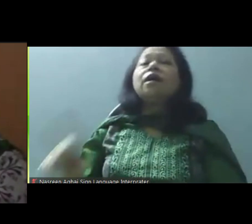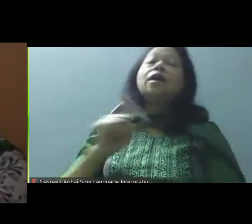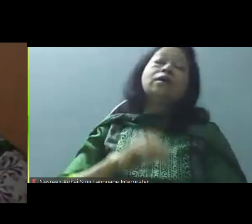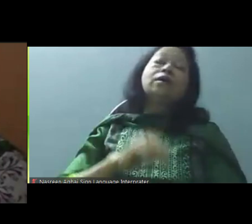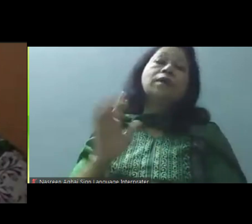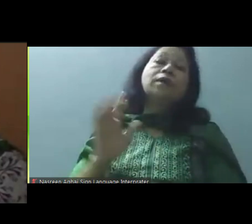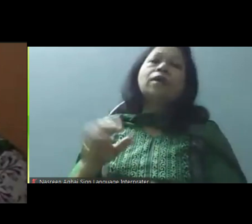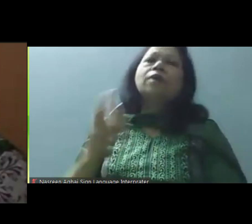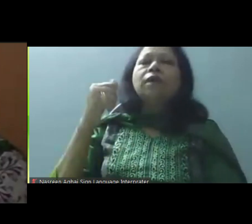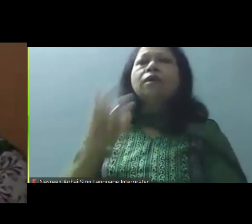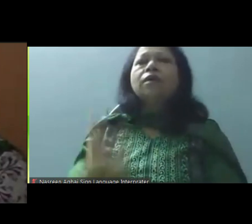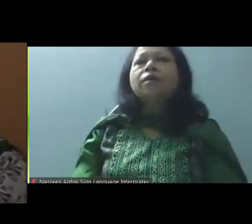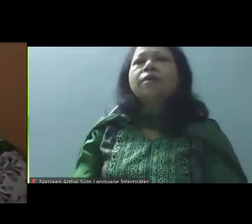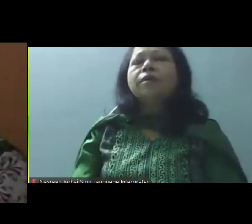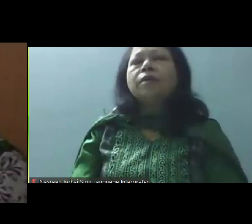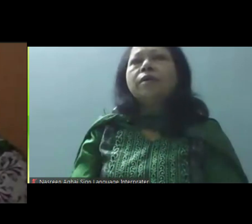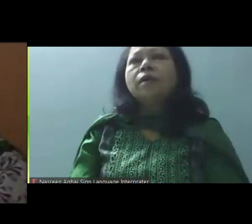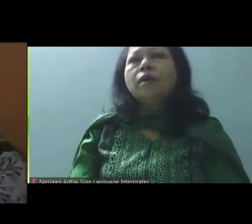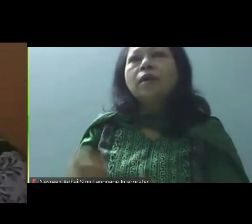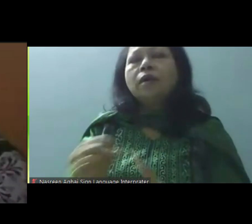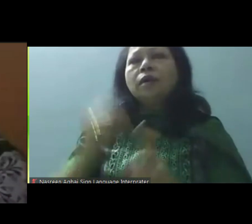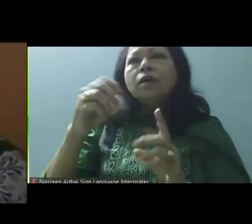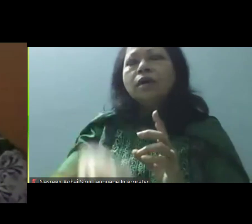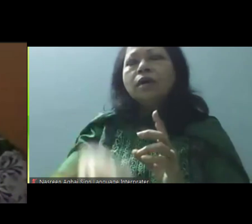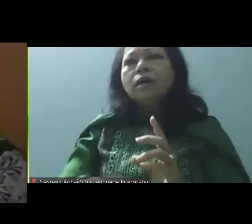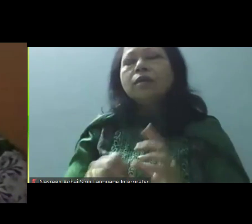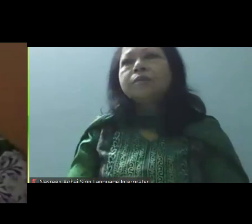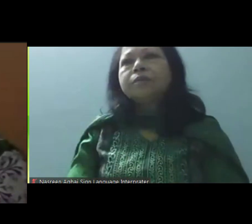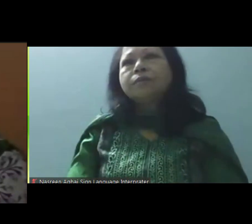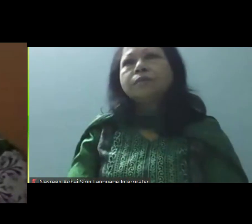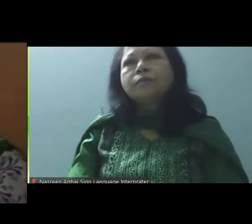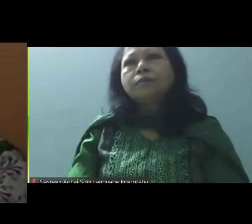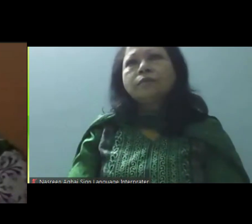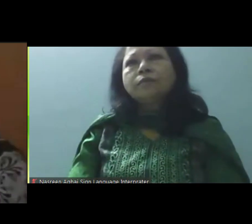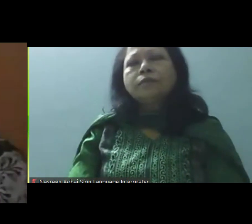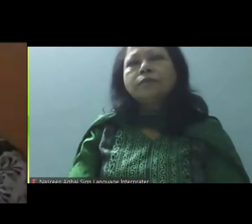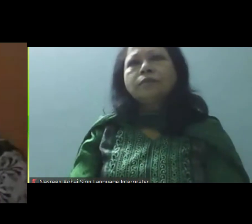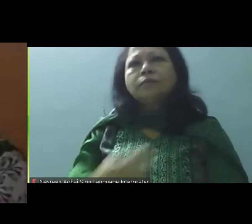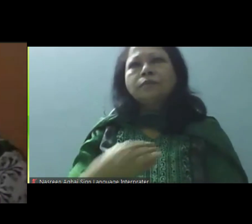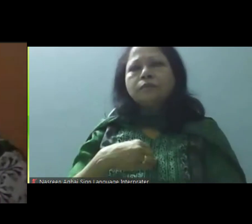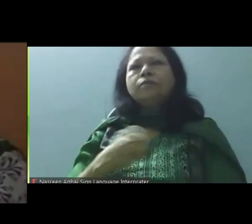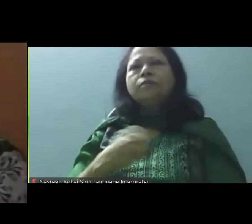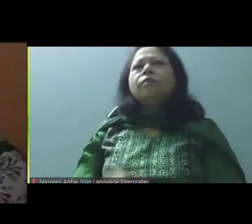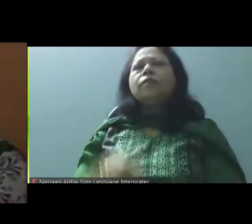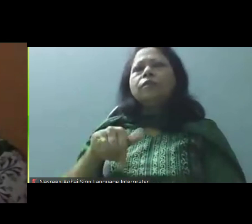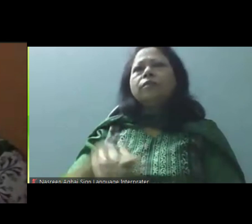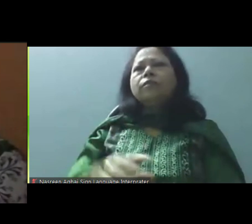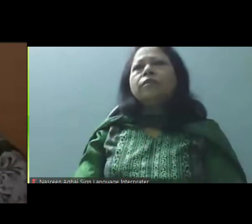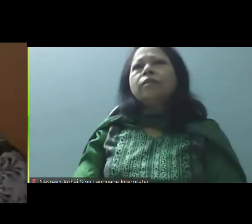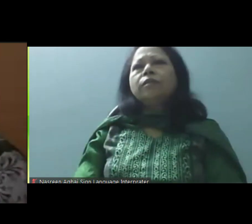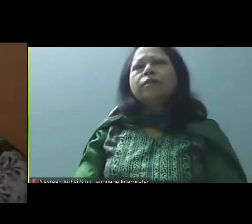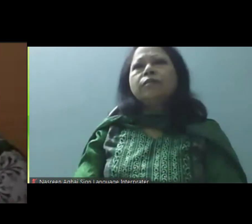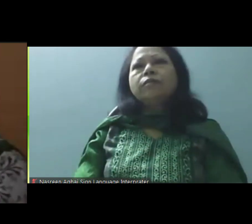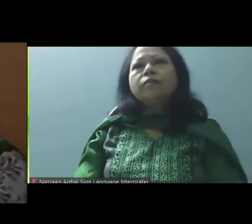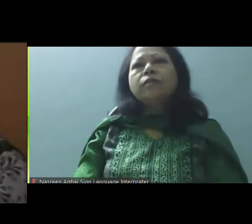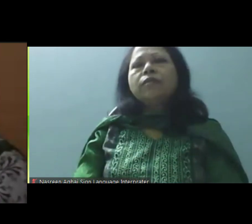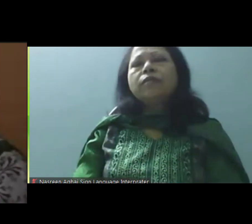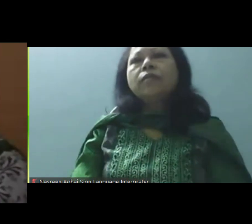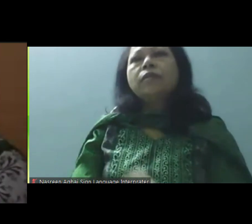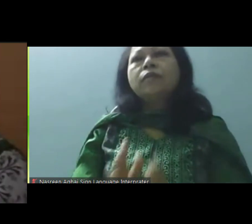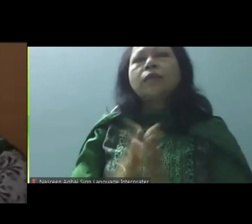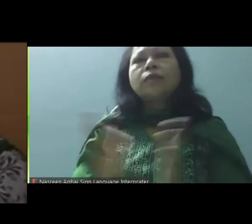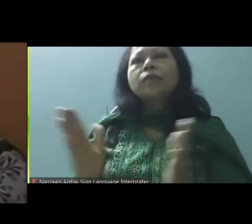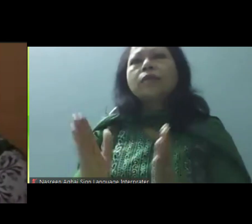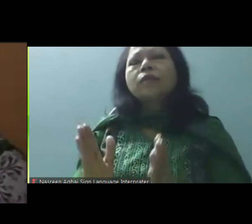Like that, in Pakistan, we nowadays have very